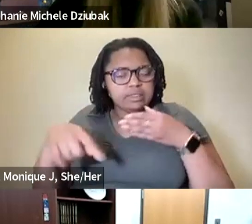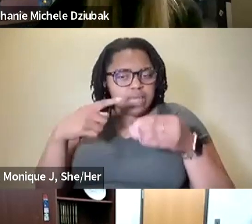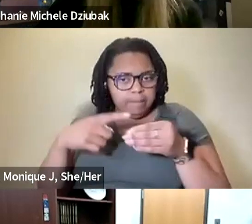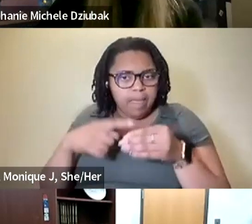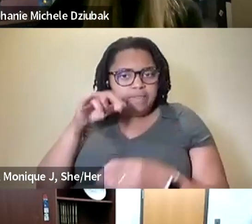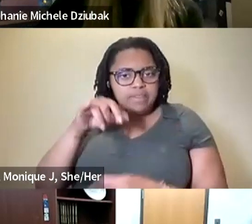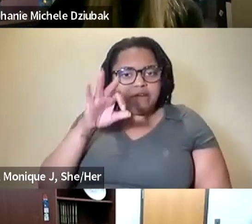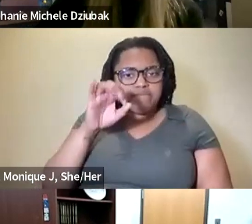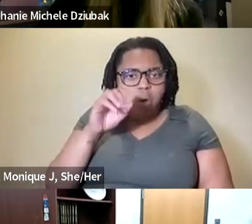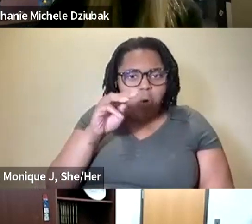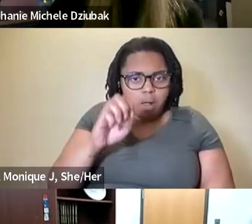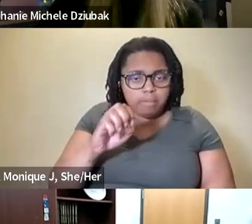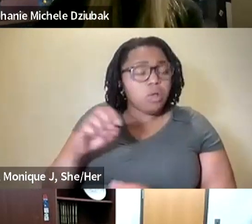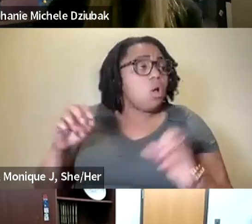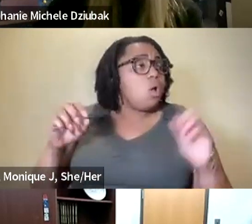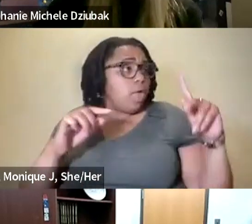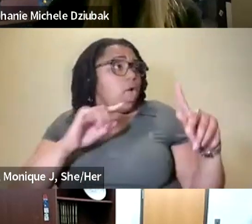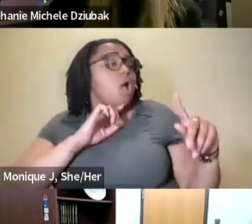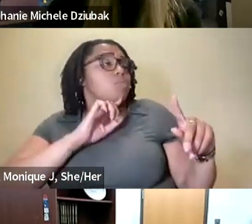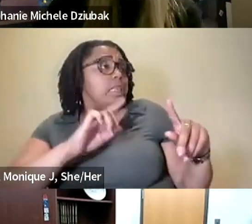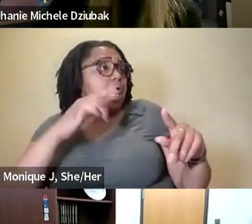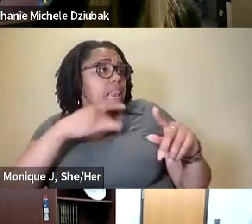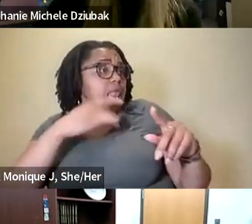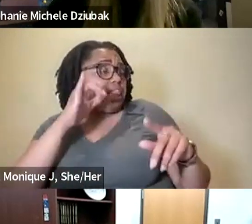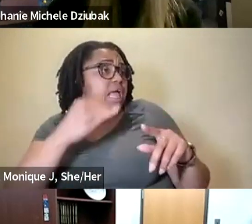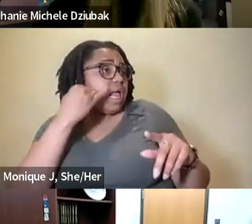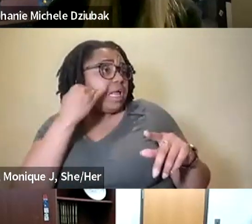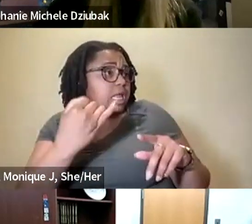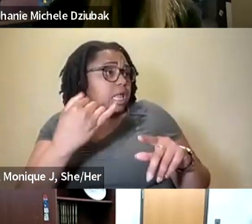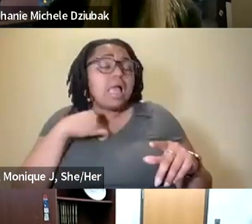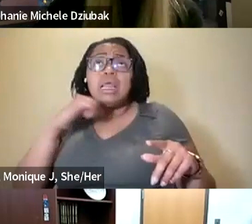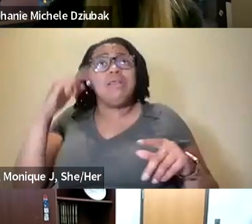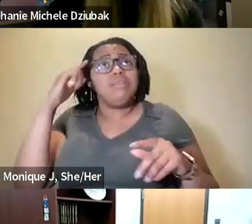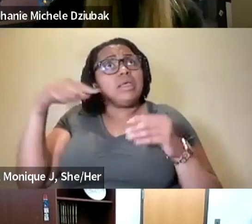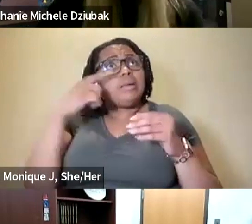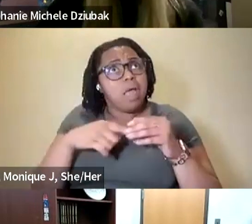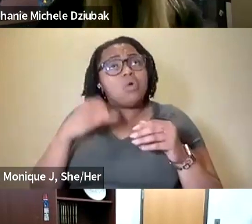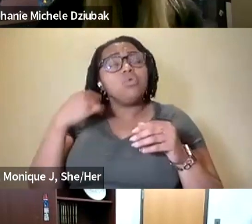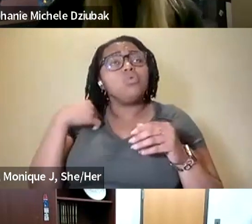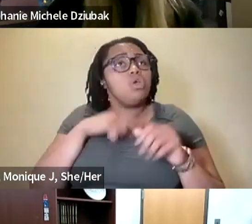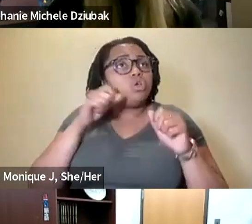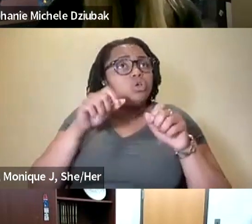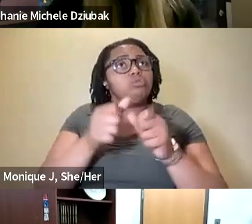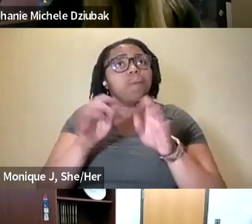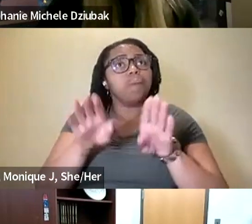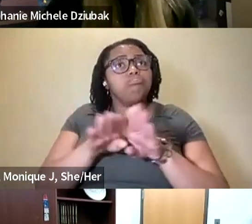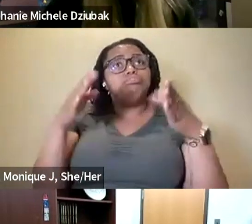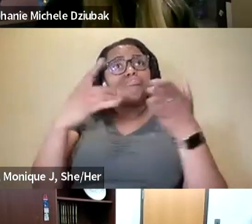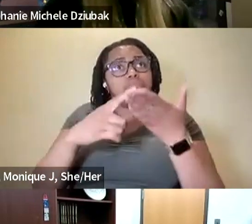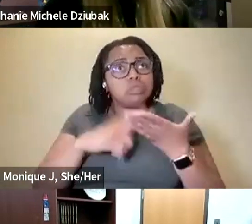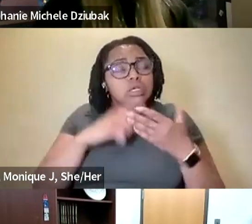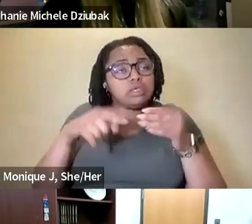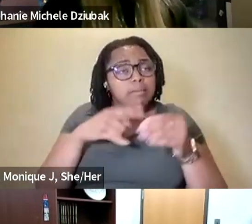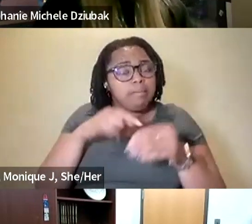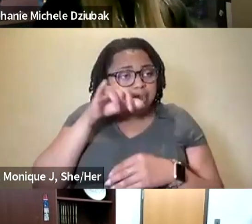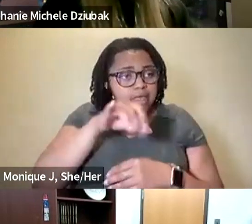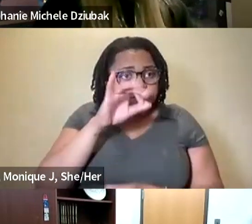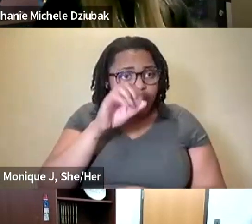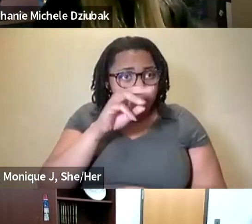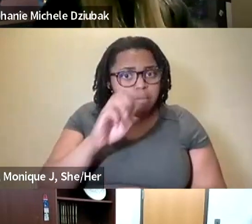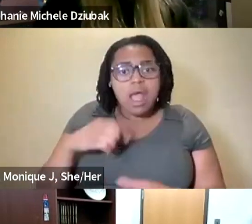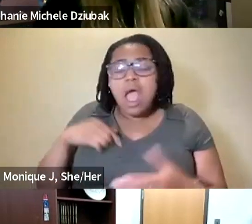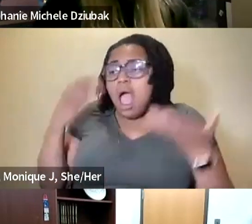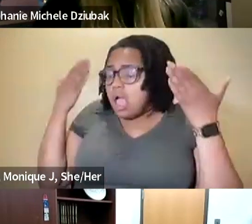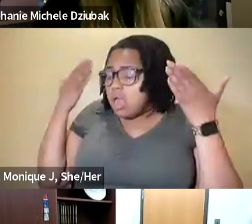Okay, I actually really like that idea, and I didn't think about debriefing from that. Well, and I don't know which location you've